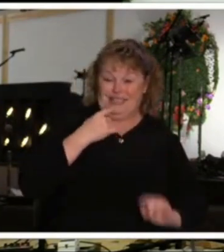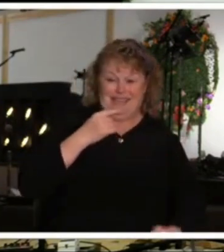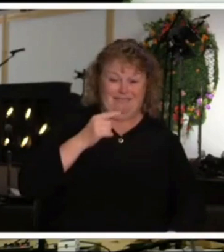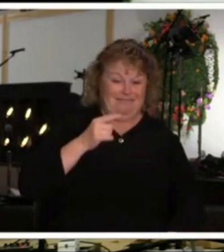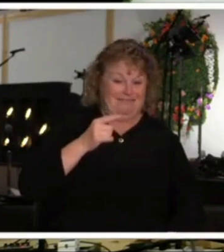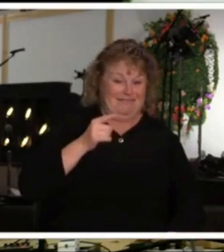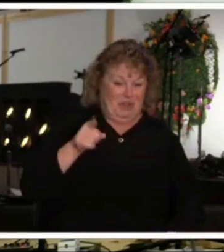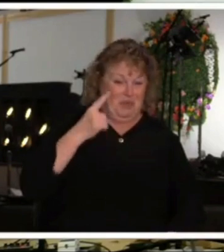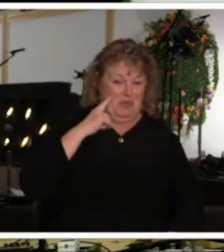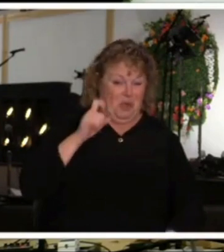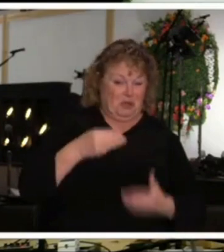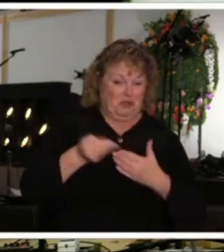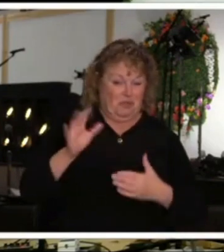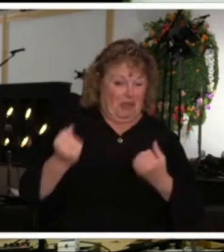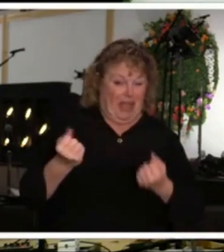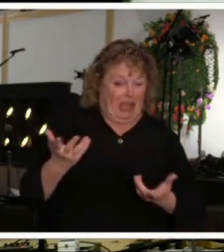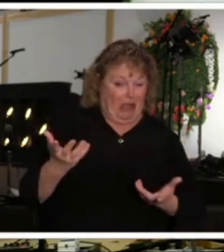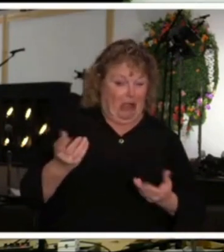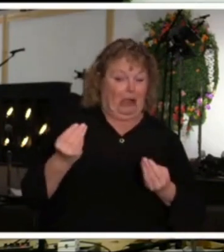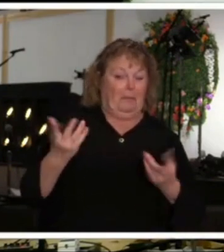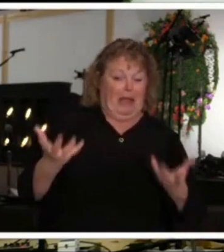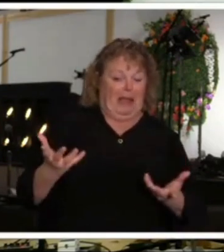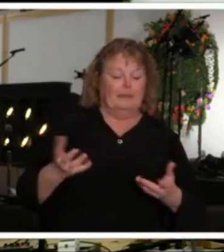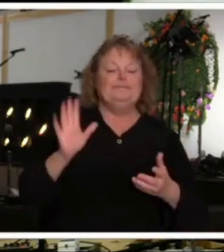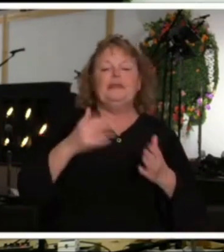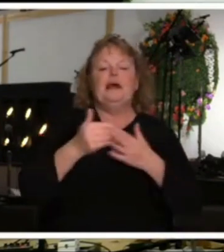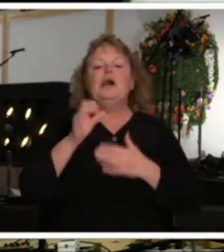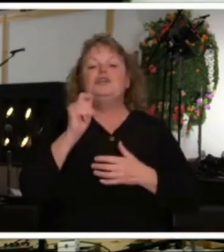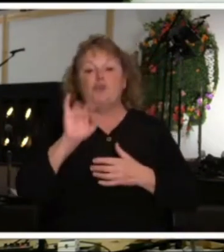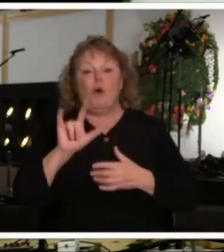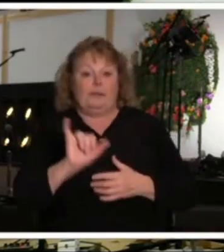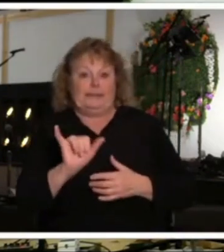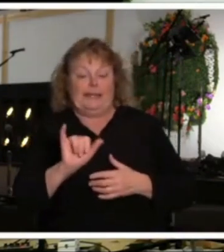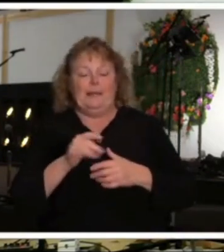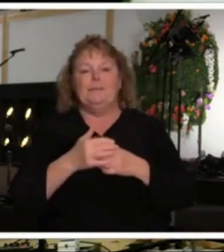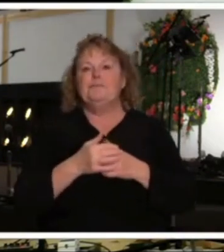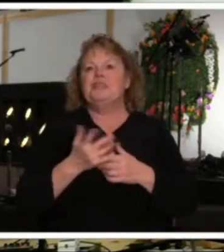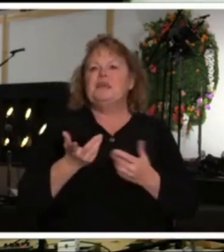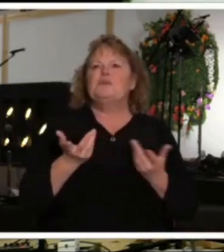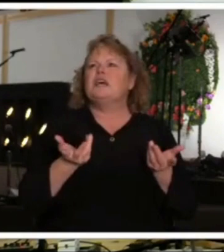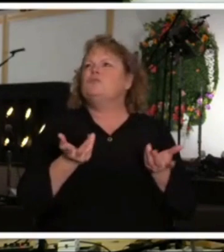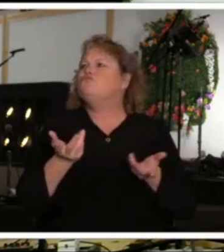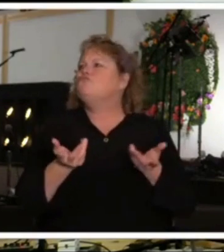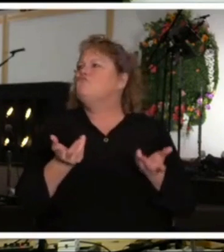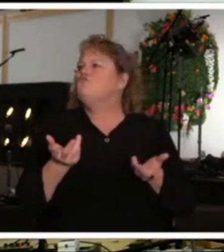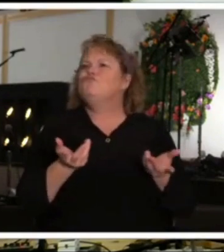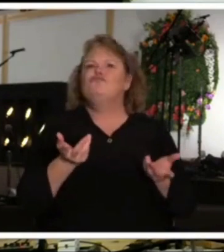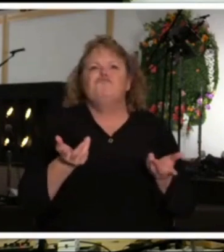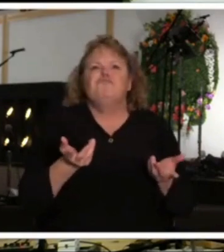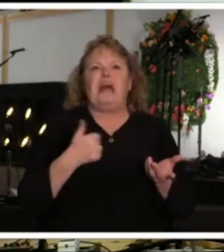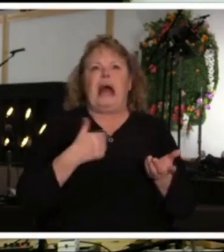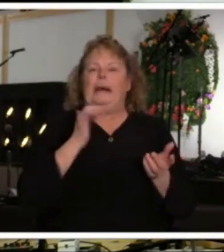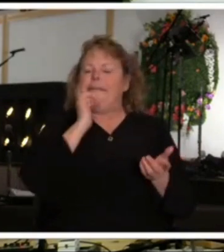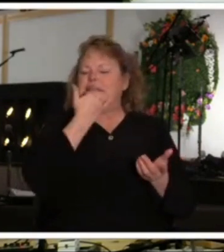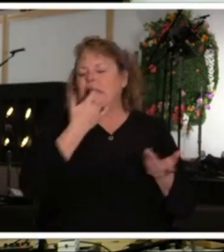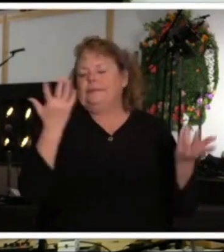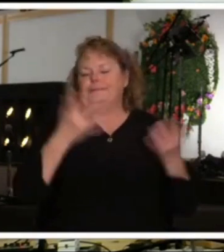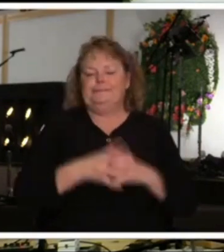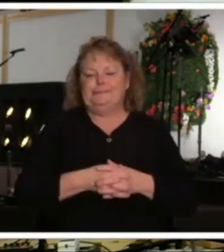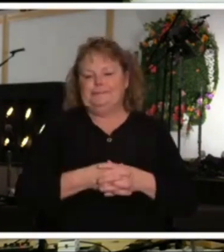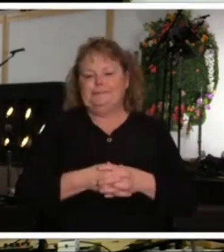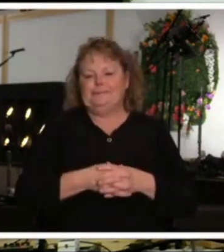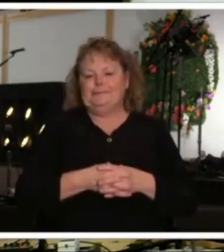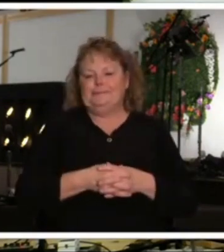argument. So Saul here is in this place where he has messed up. And